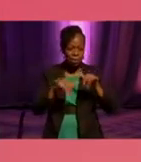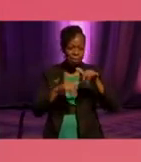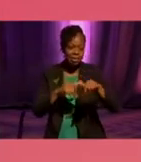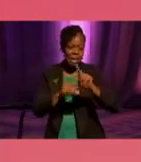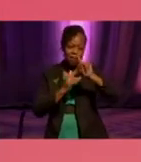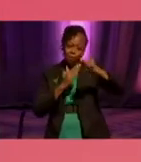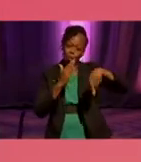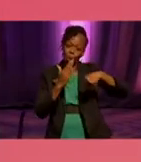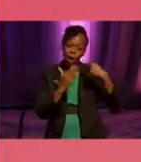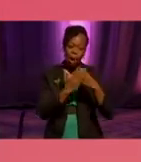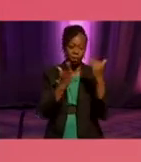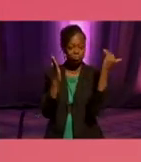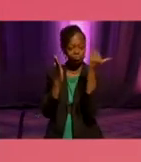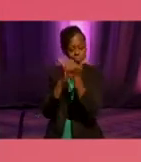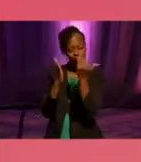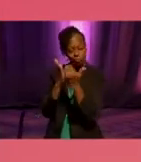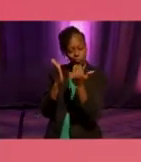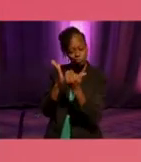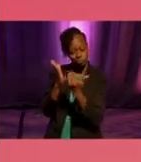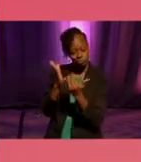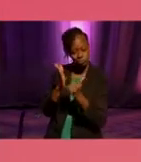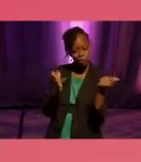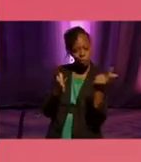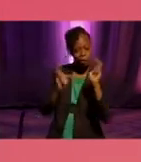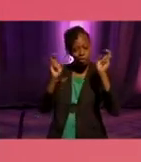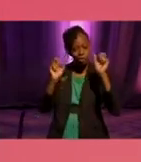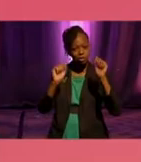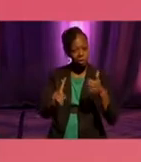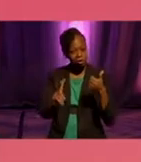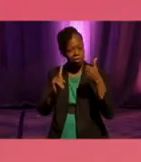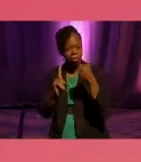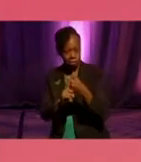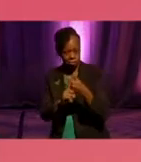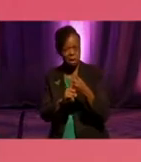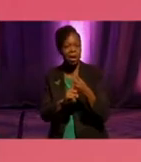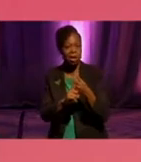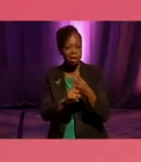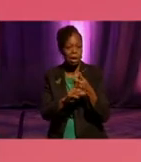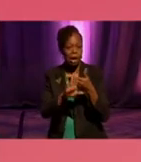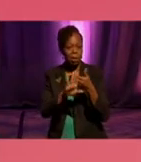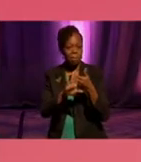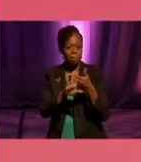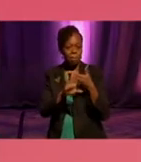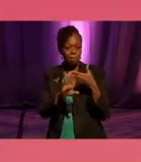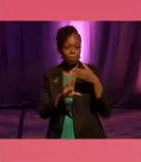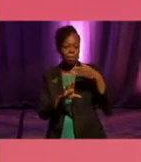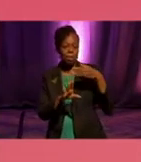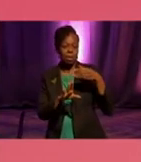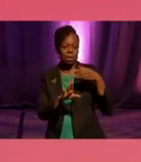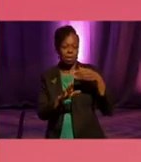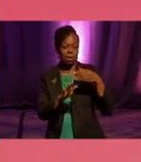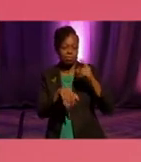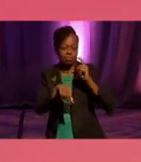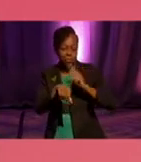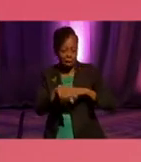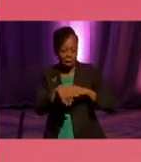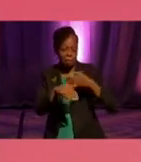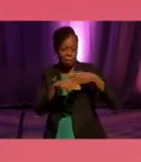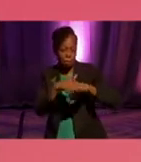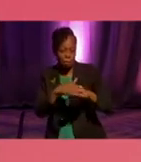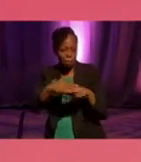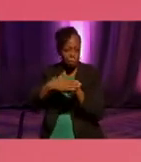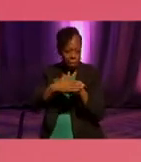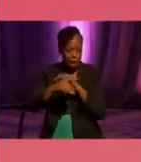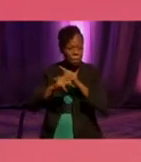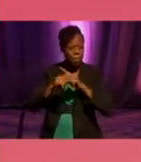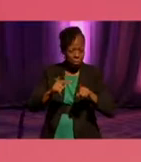really listing off all of the issues that can impact a neonate's health outcomes, but the umbrella of it is